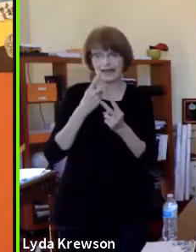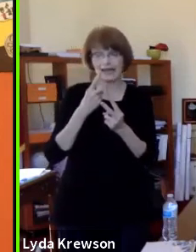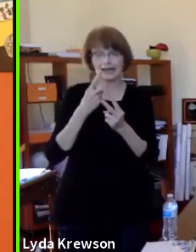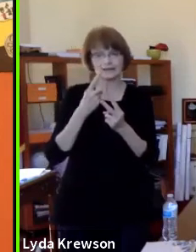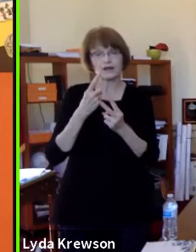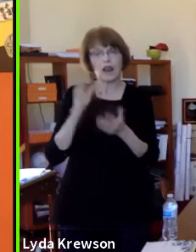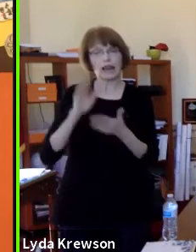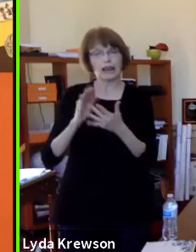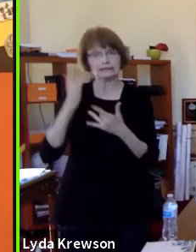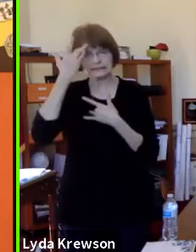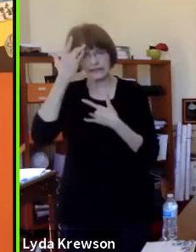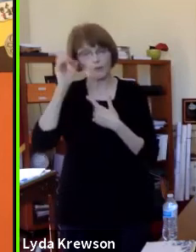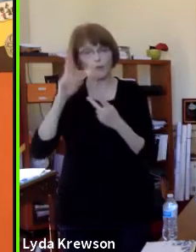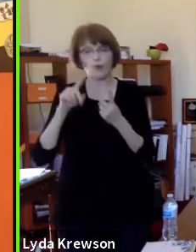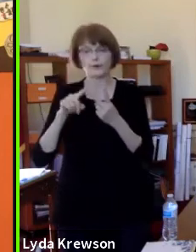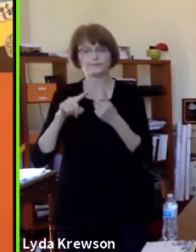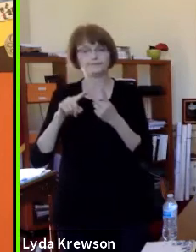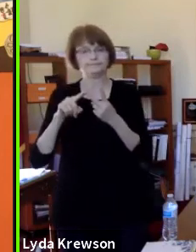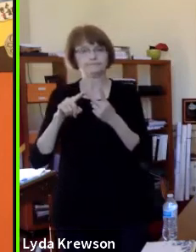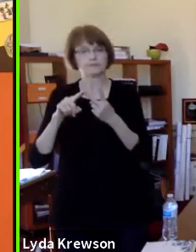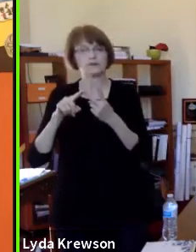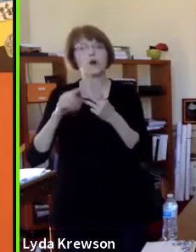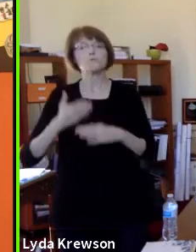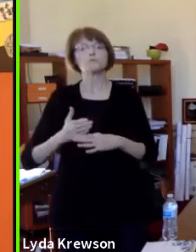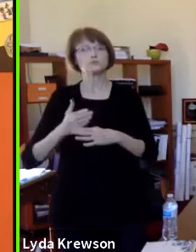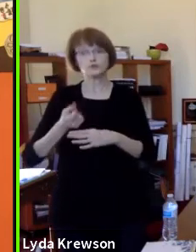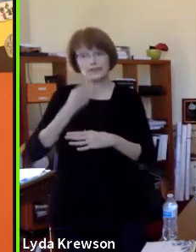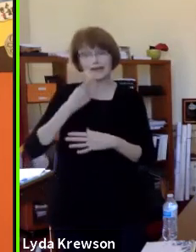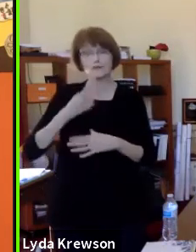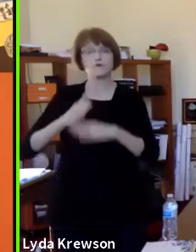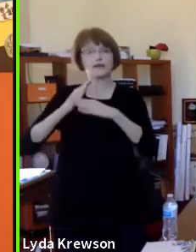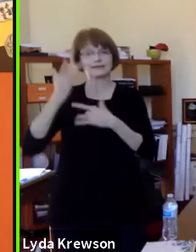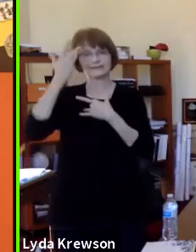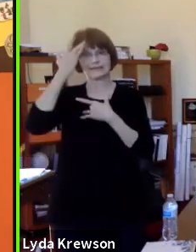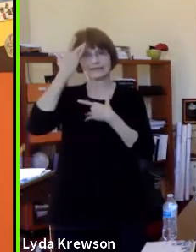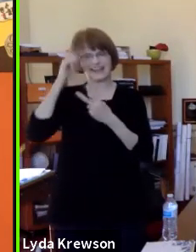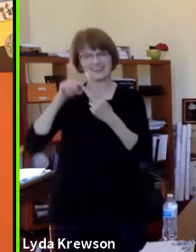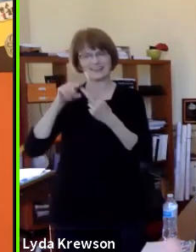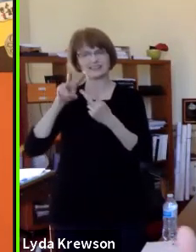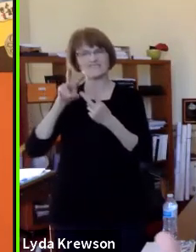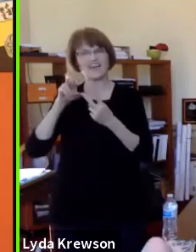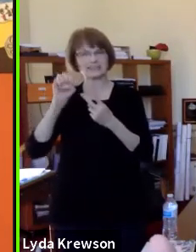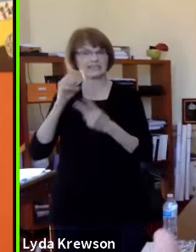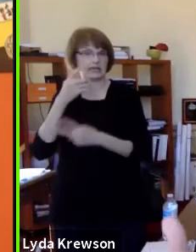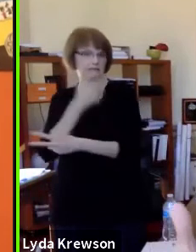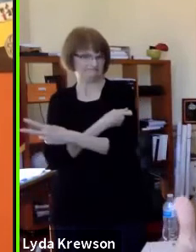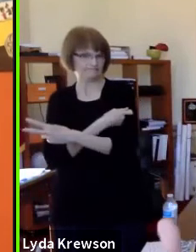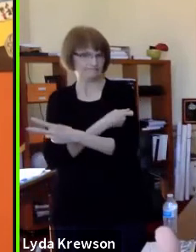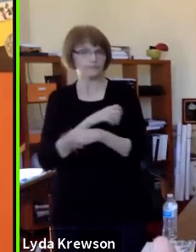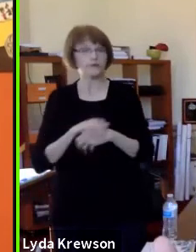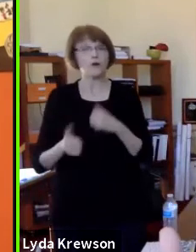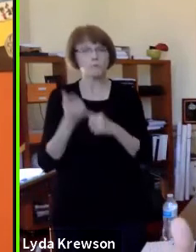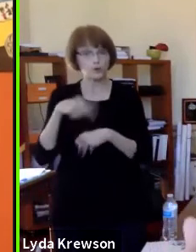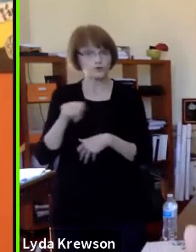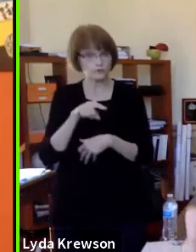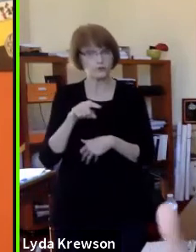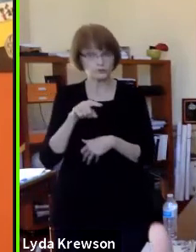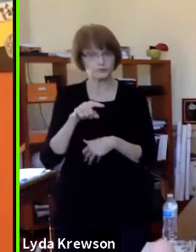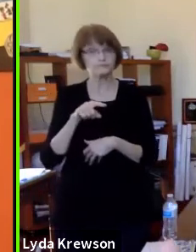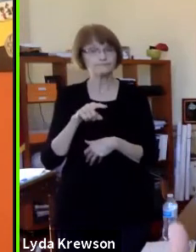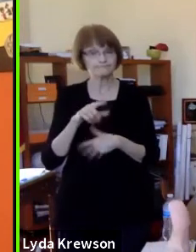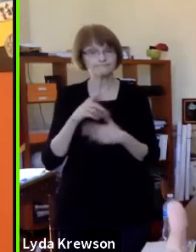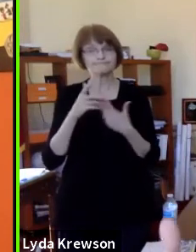it, or that can prevent you from getting it. That's called a vaccine. Most of you, hopefully all of you, get